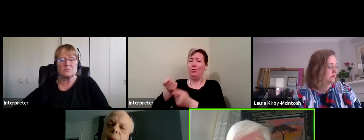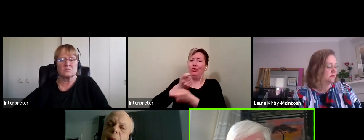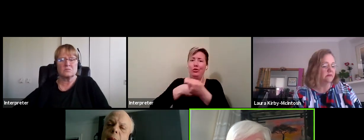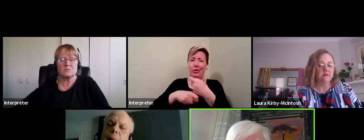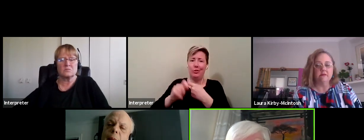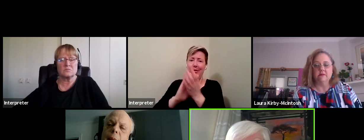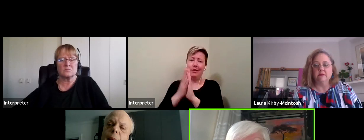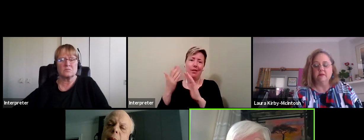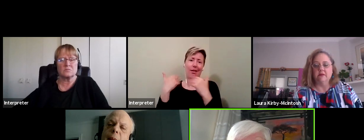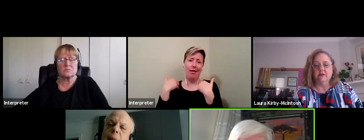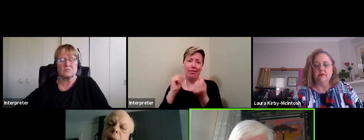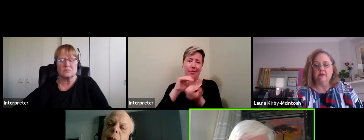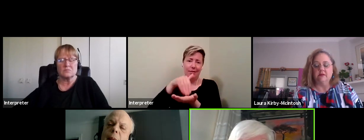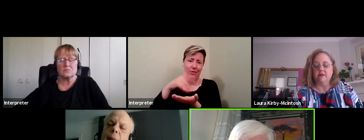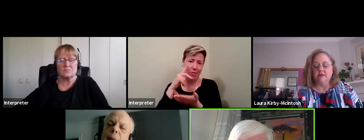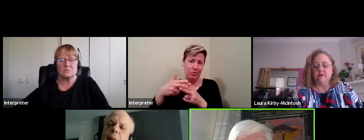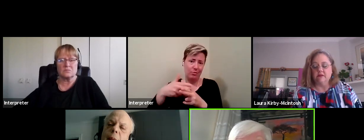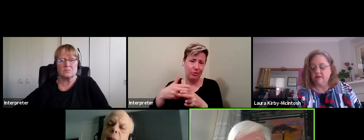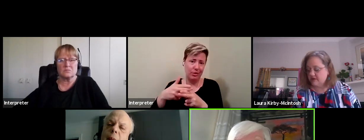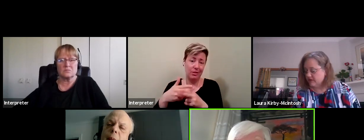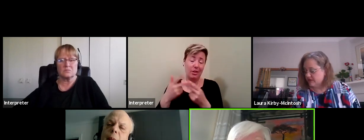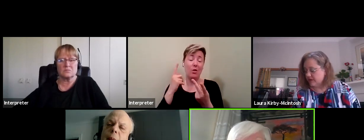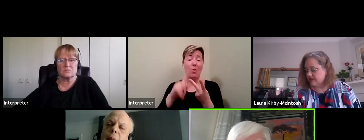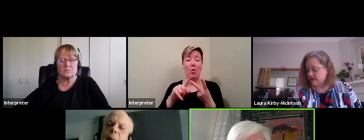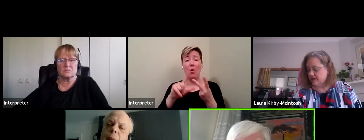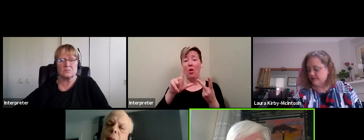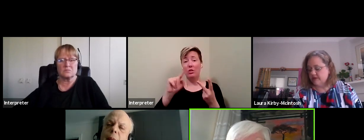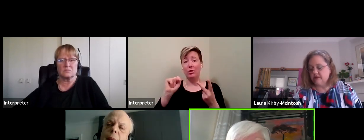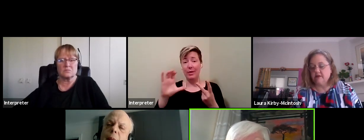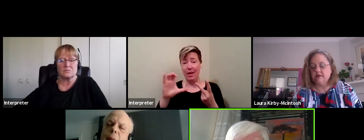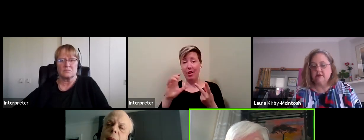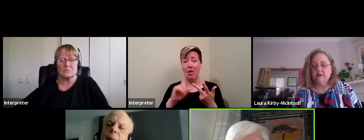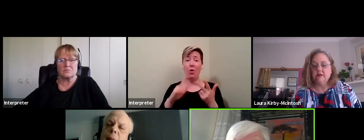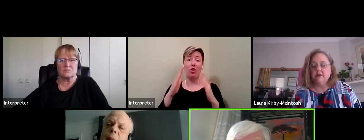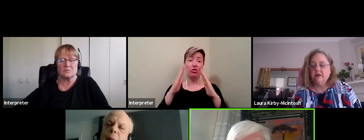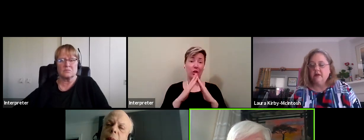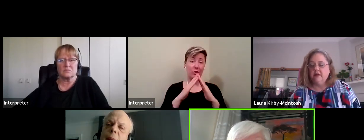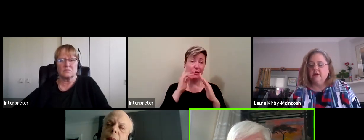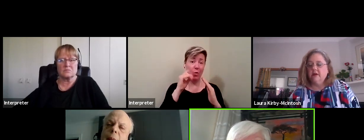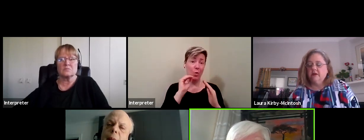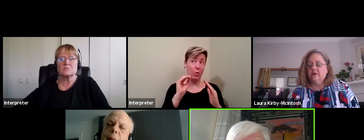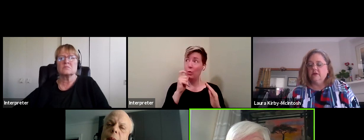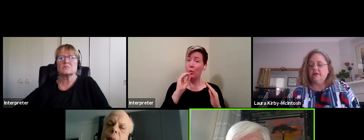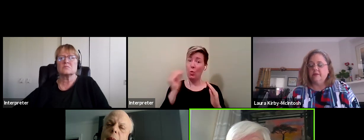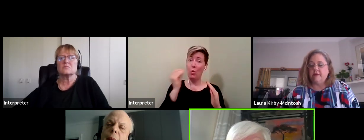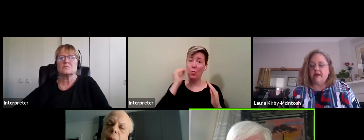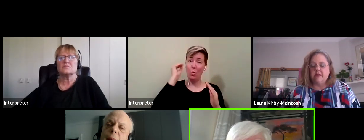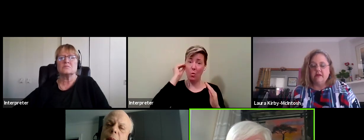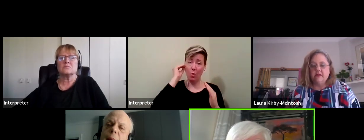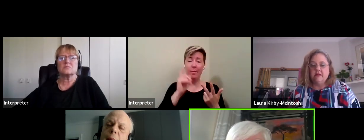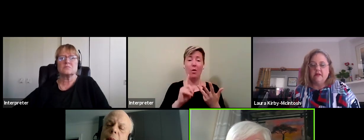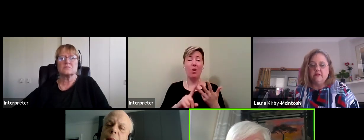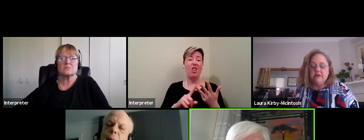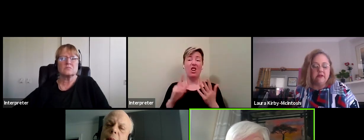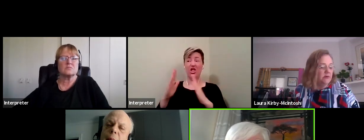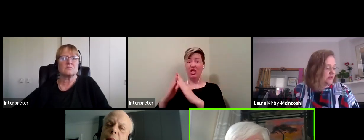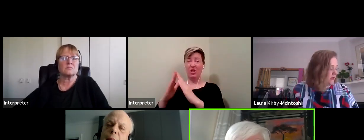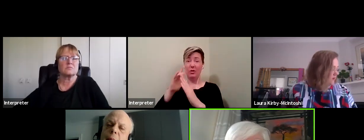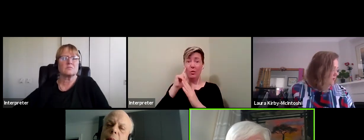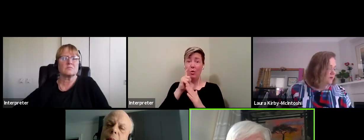or hospital facilities for long-term care relief, shelters for the homeless, shelters for those who need to escape domestic abuse, which